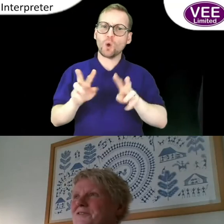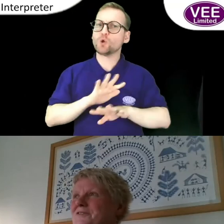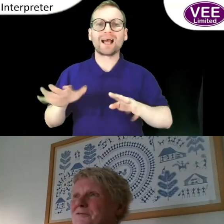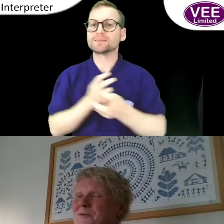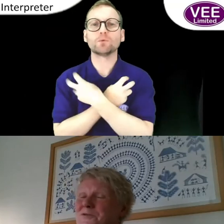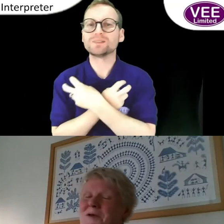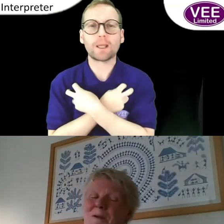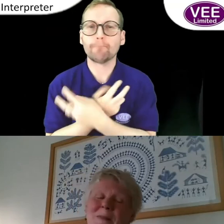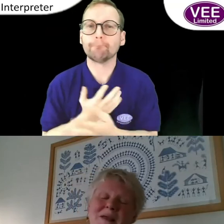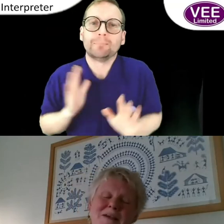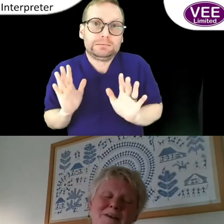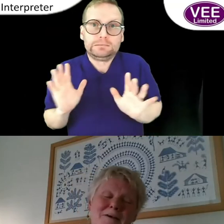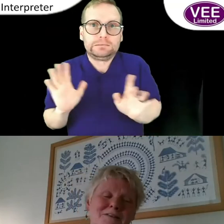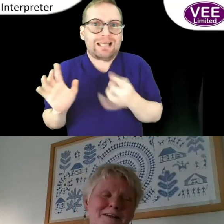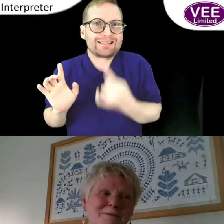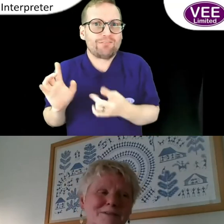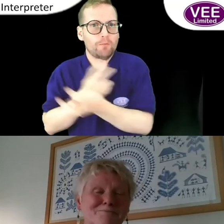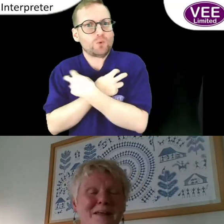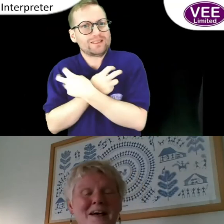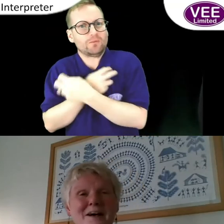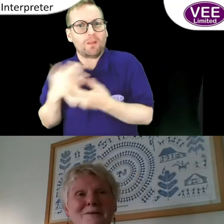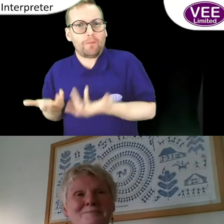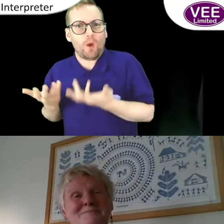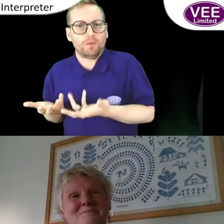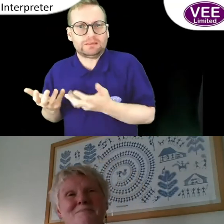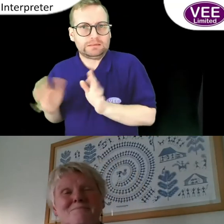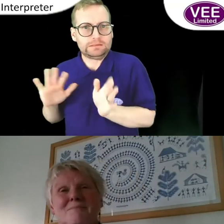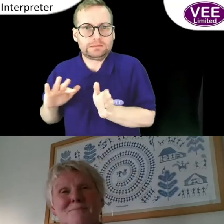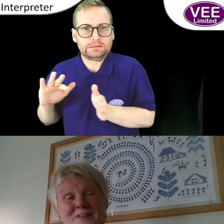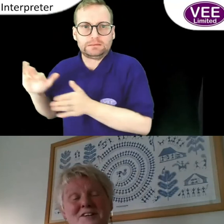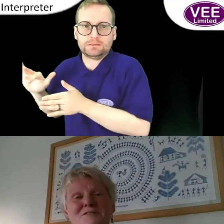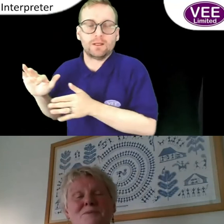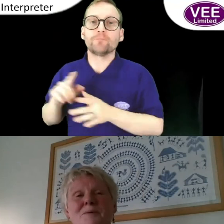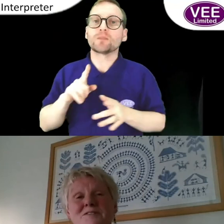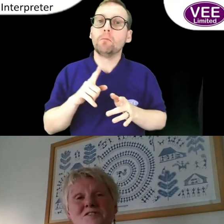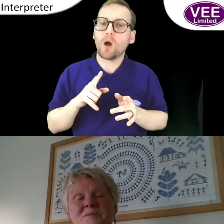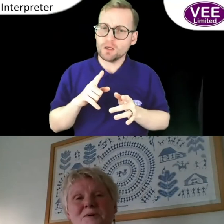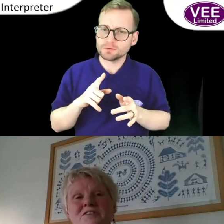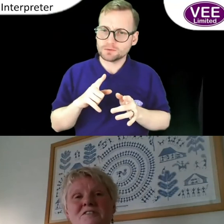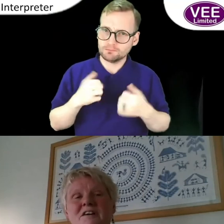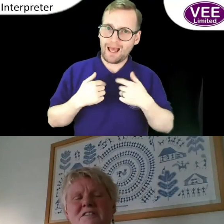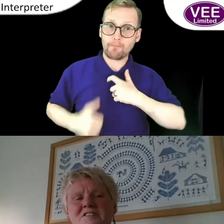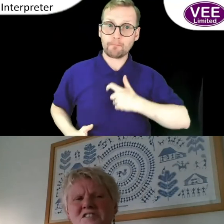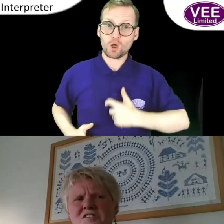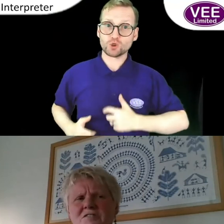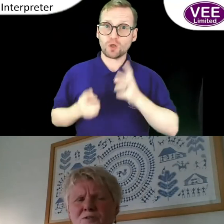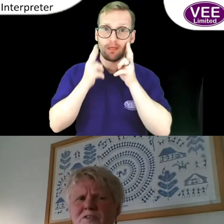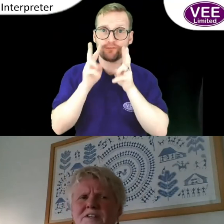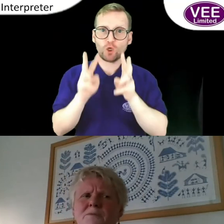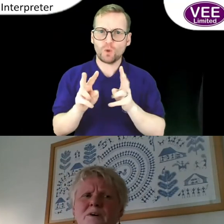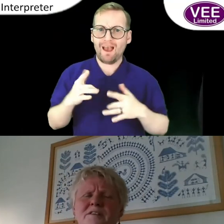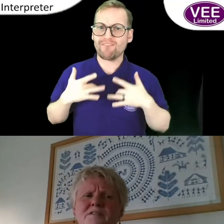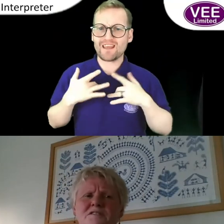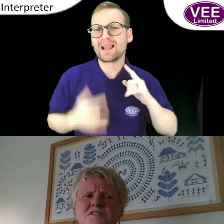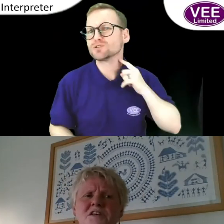museum opinion, of course, in the current climate. But that is my personal opinion. I think it is cruel